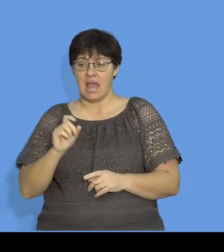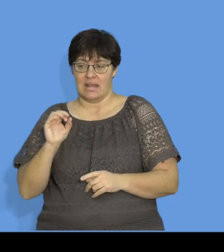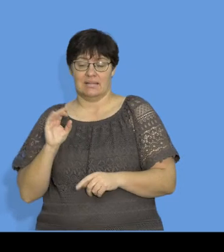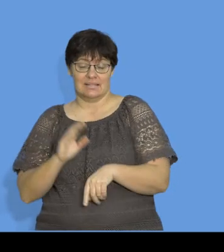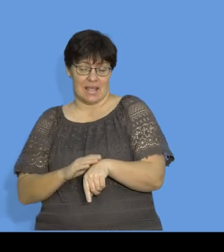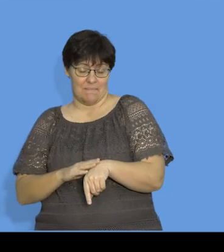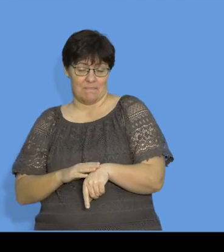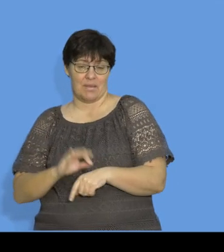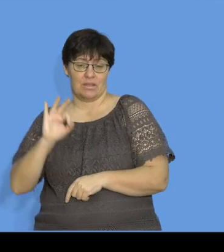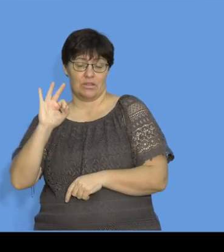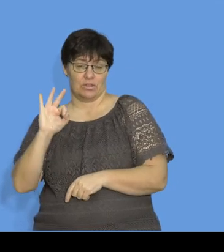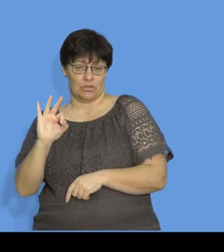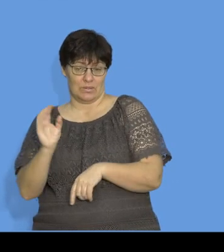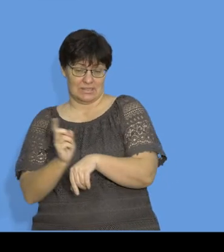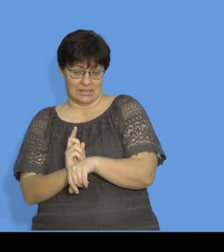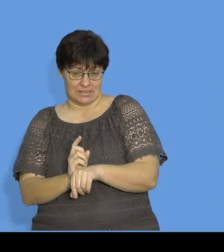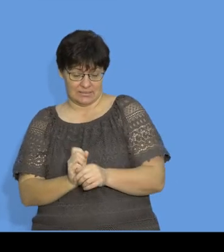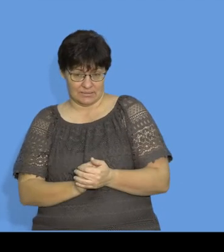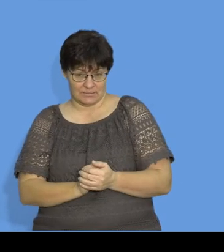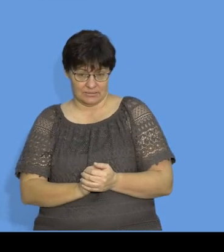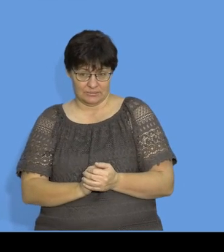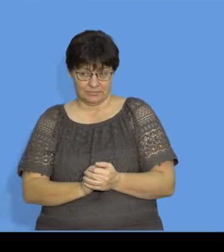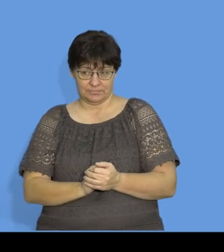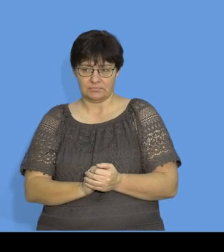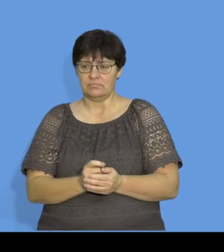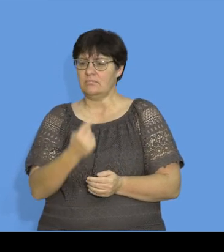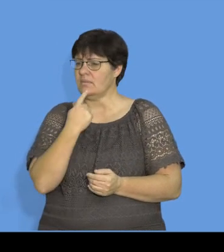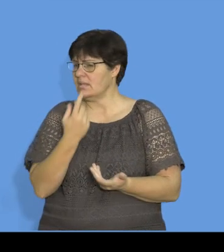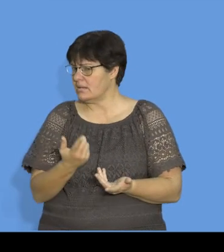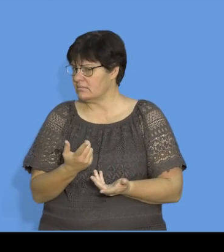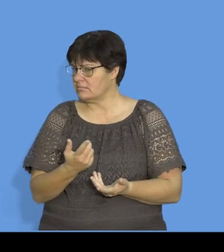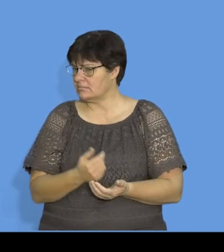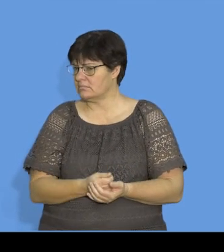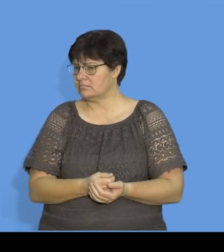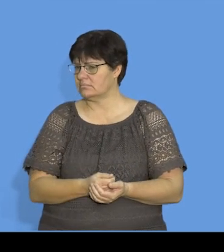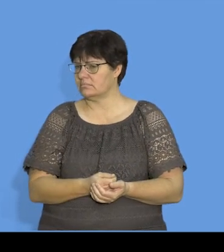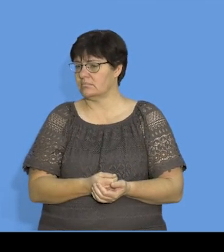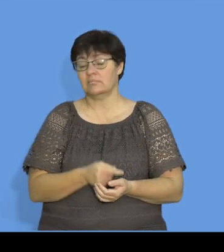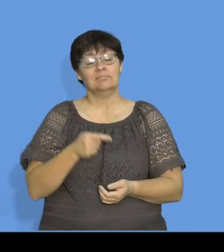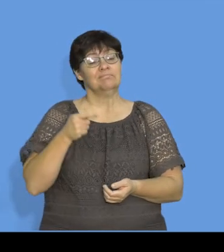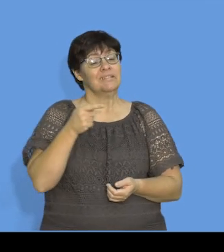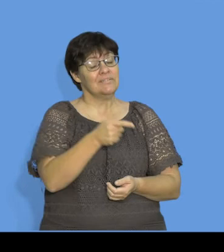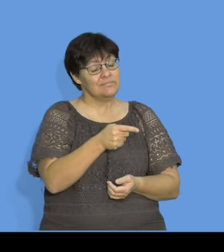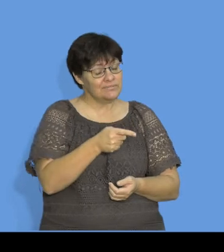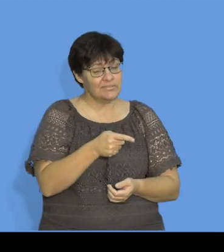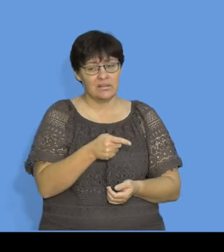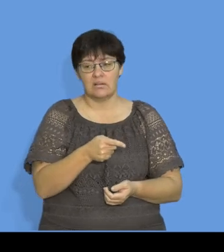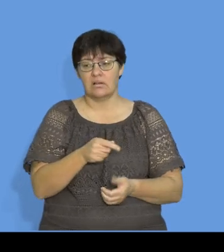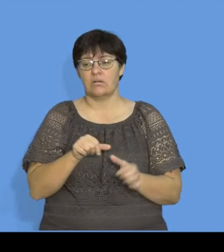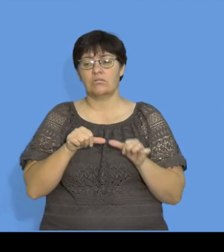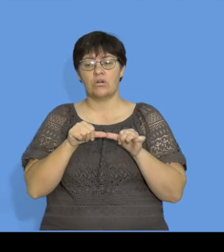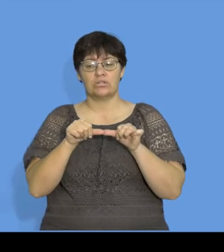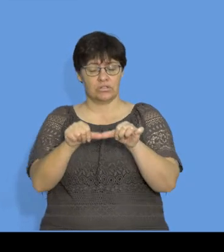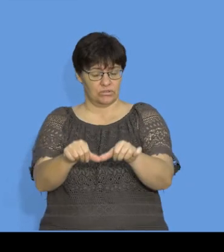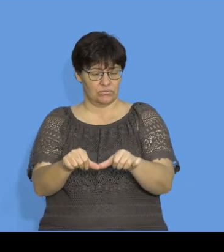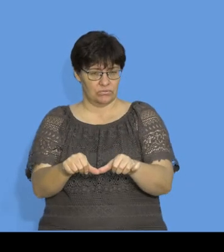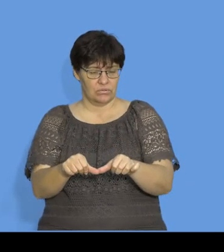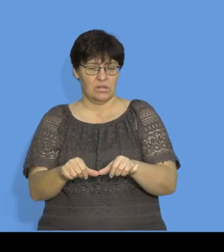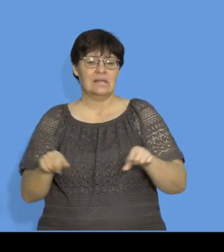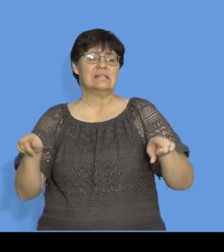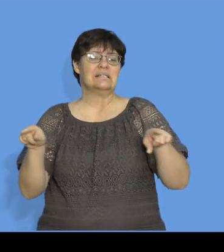Calculate his acceleration, that's the first one. Then they say if he continued at the